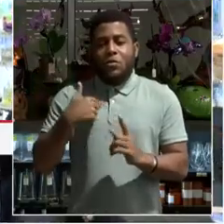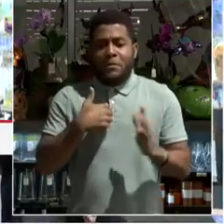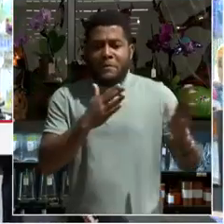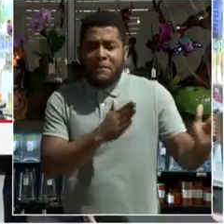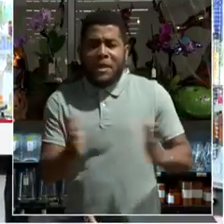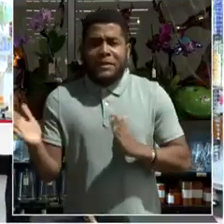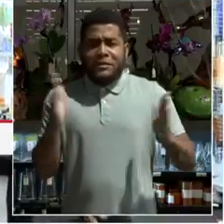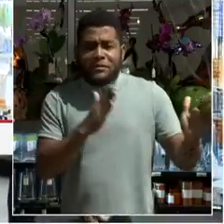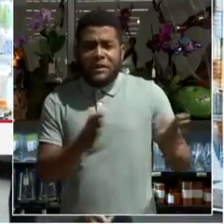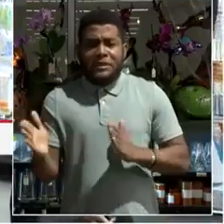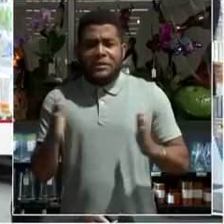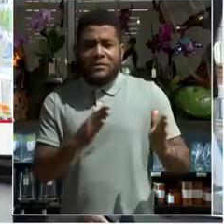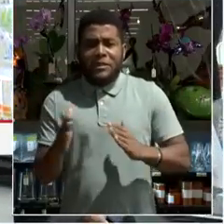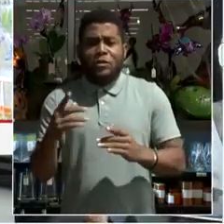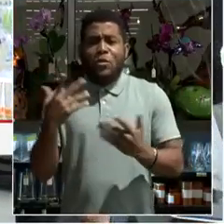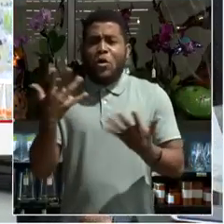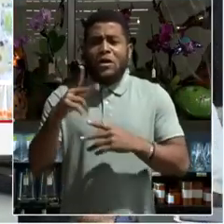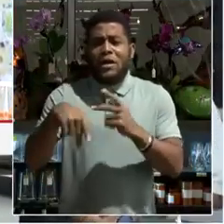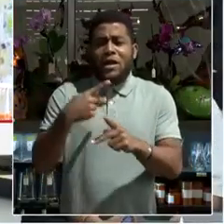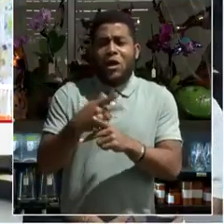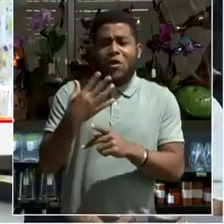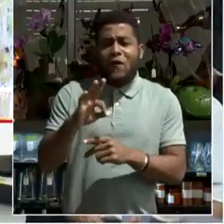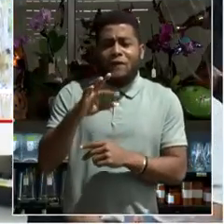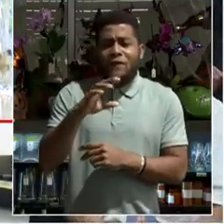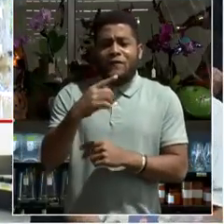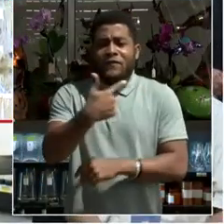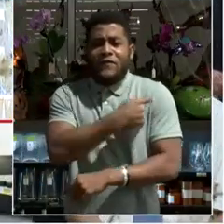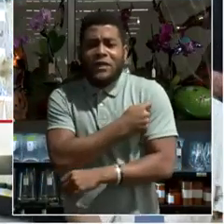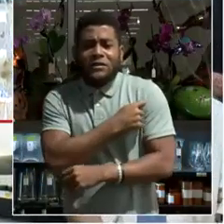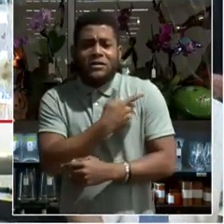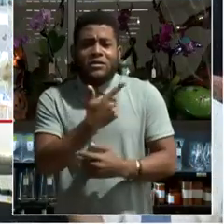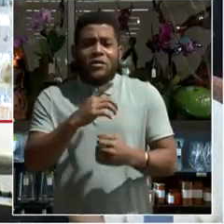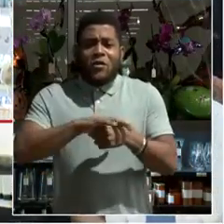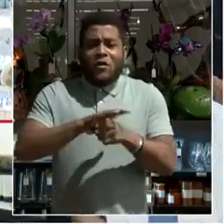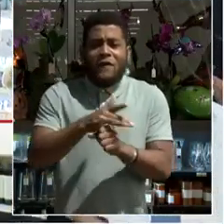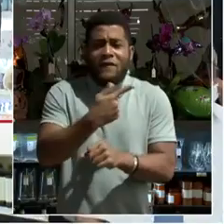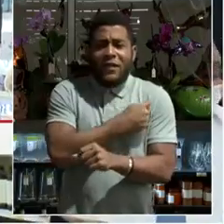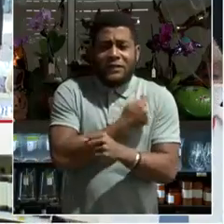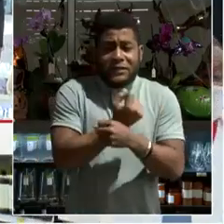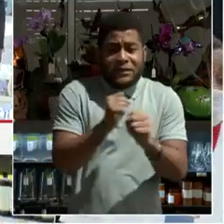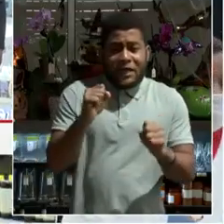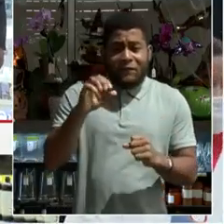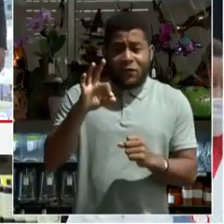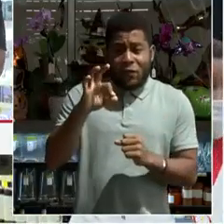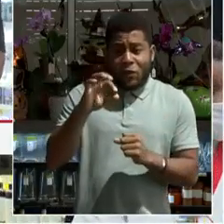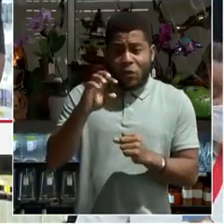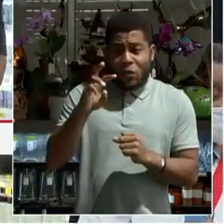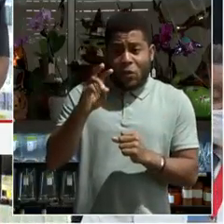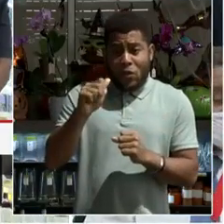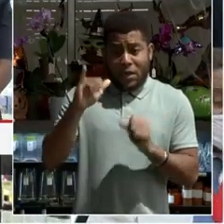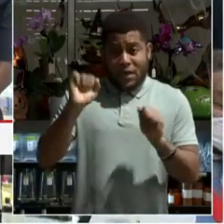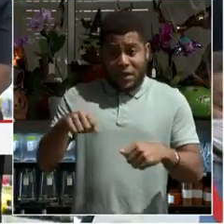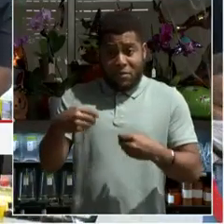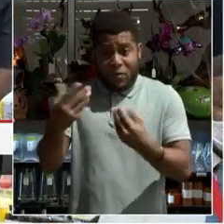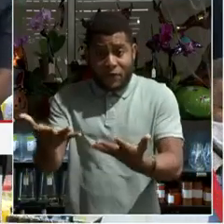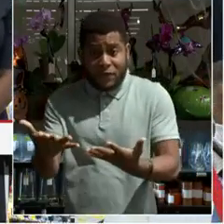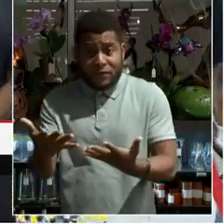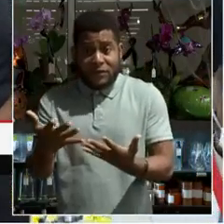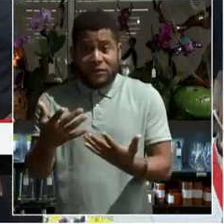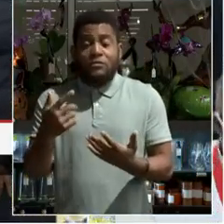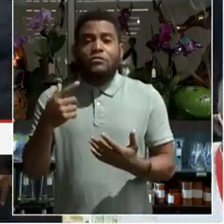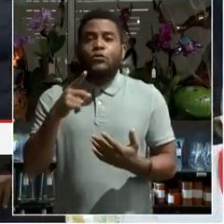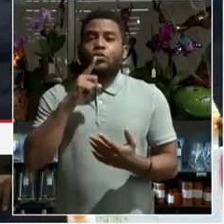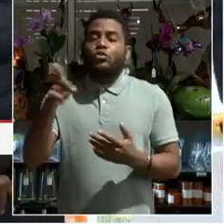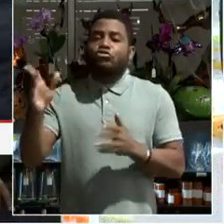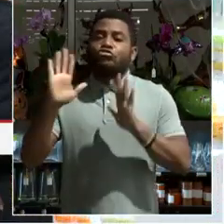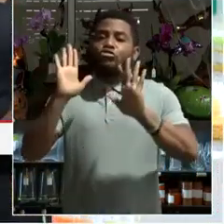about the types of vaccine, our COVID-19 vaccine that Safeway could handle. And as he mentioned, they've been a great partner working